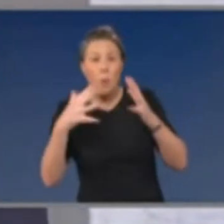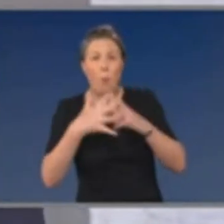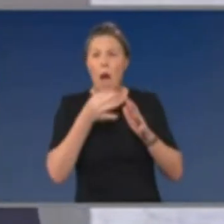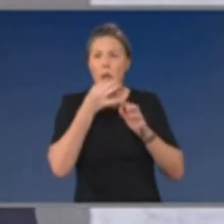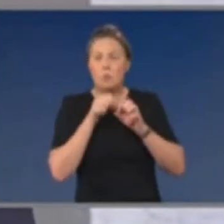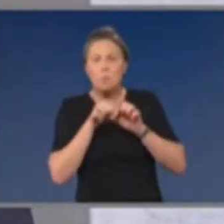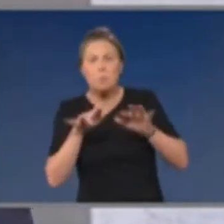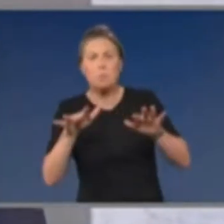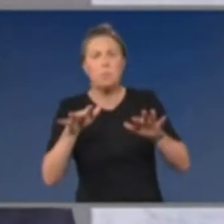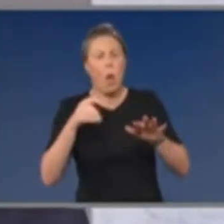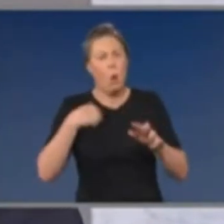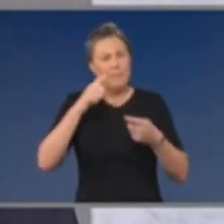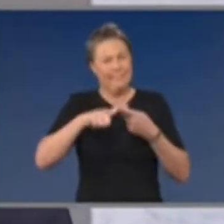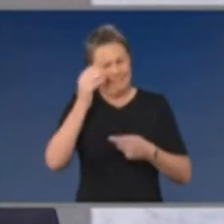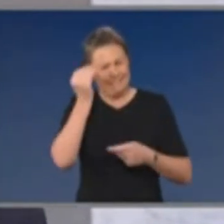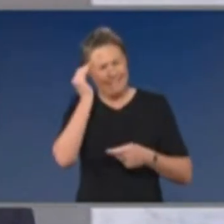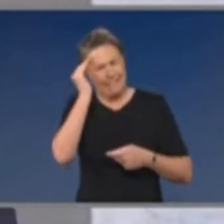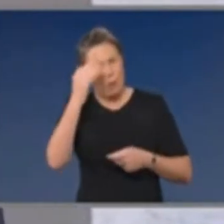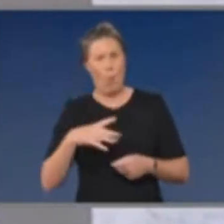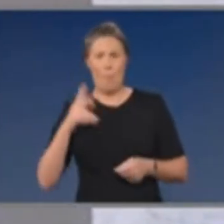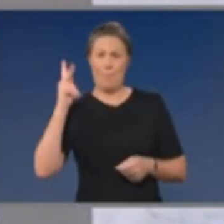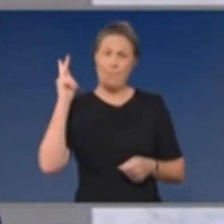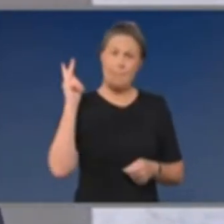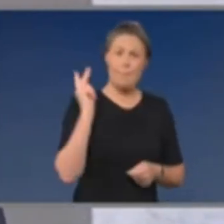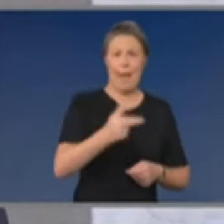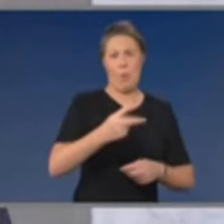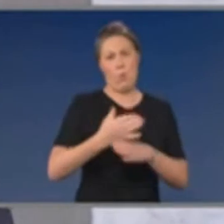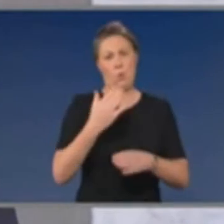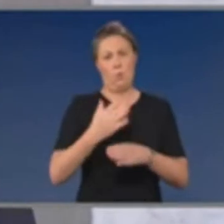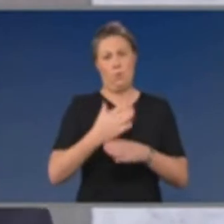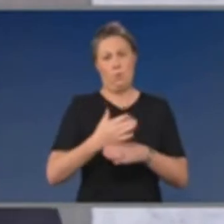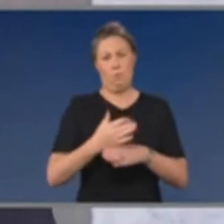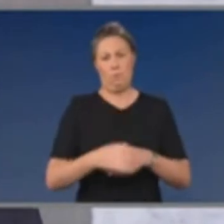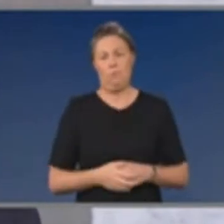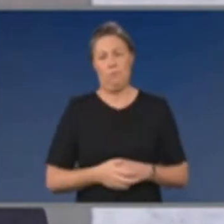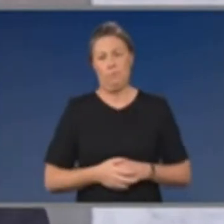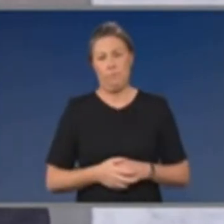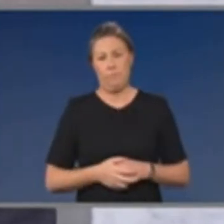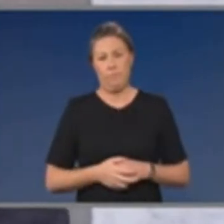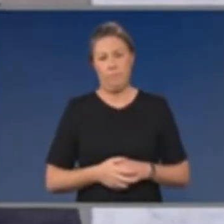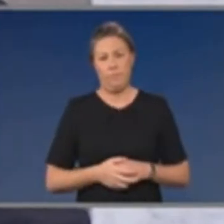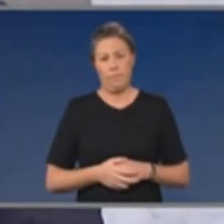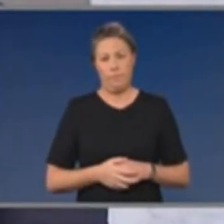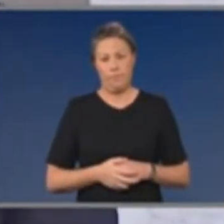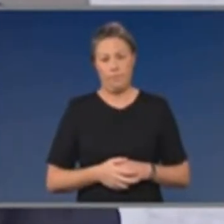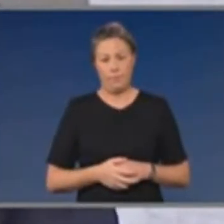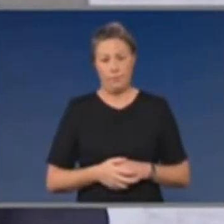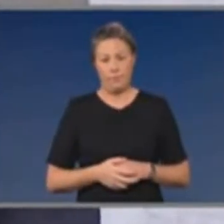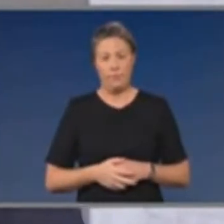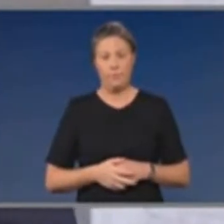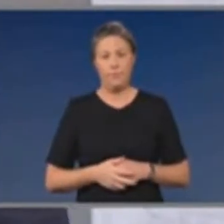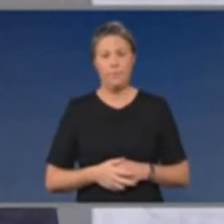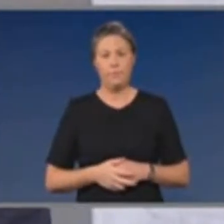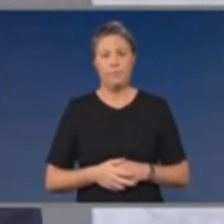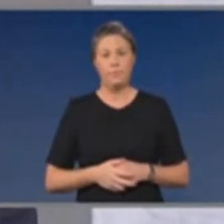Of particular importance in the figures that we've seen today is that of the 210,000 jobs added in June,